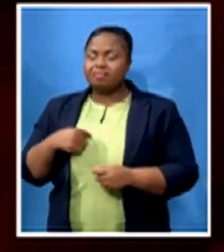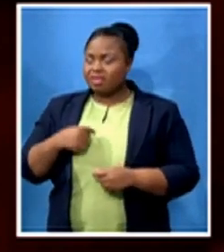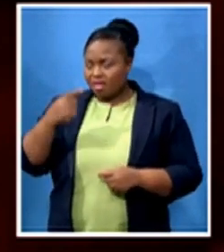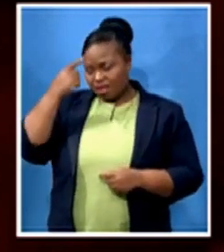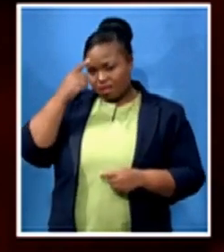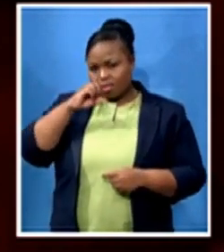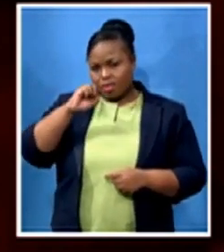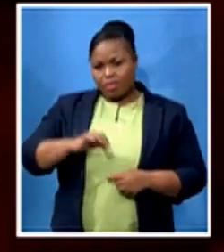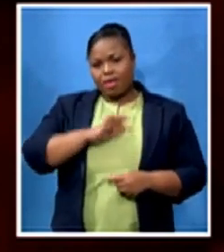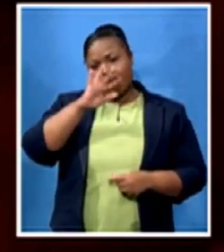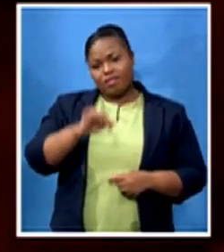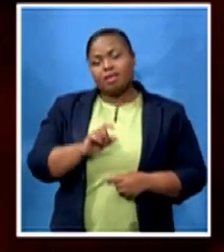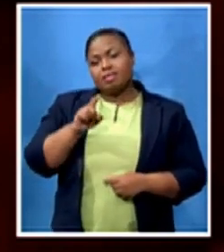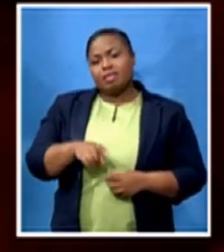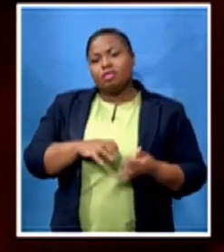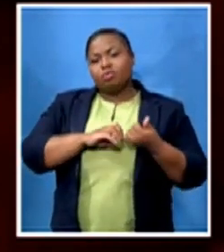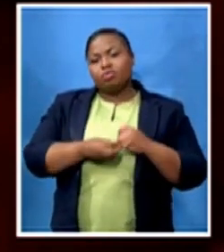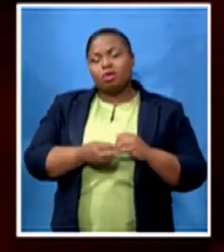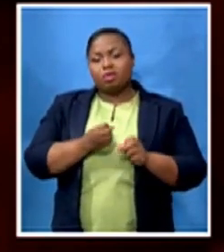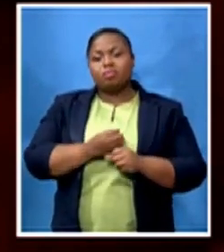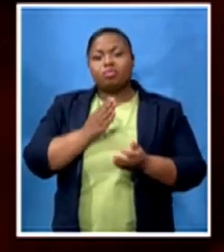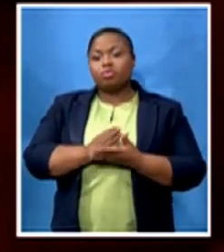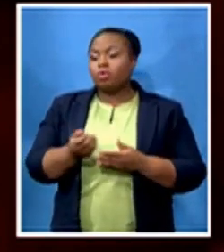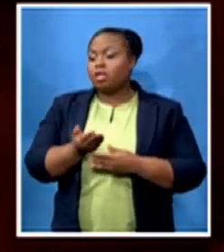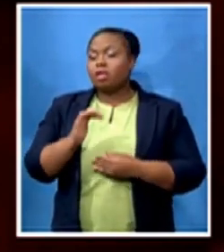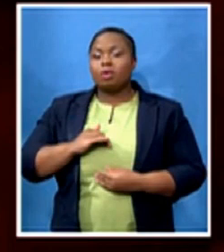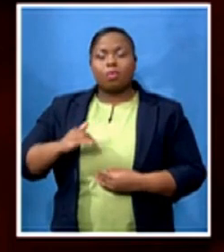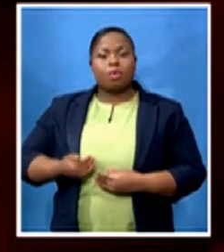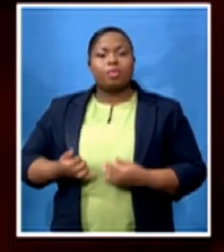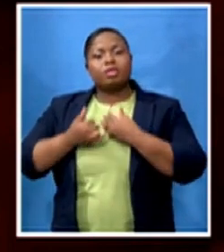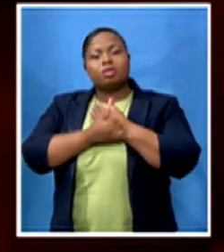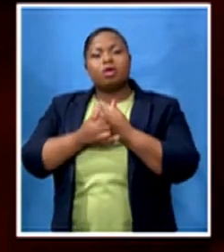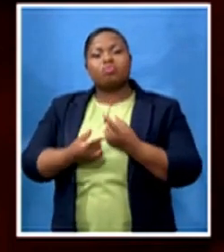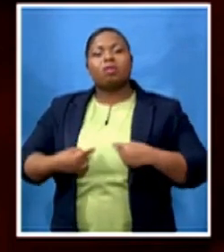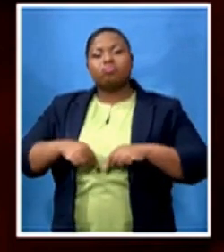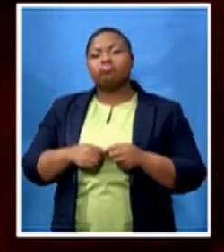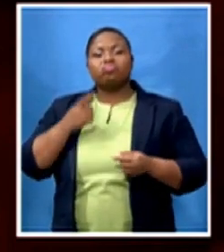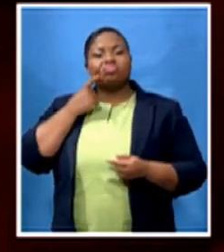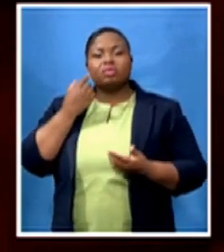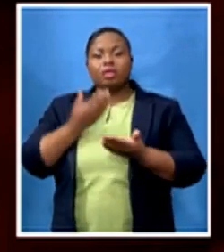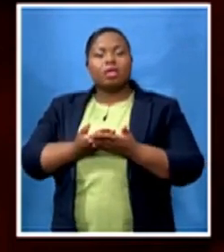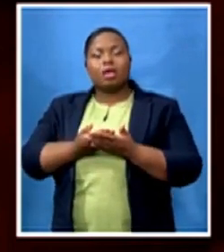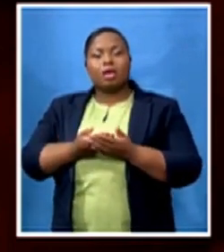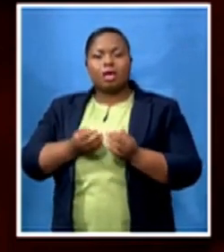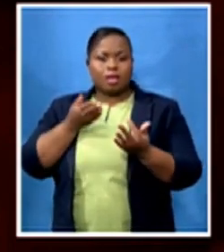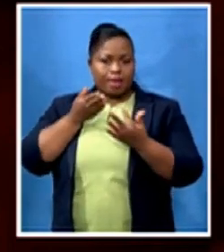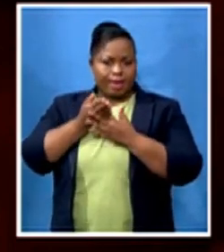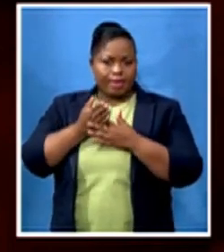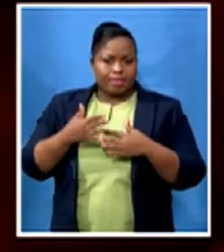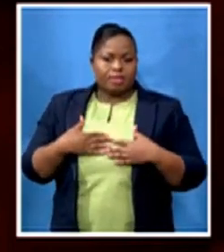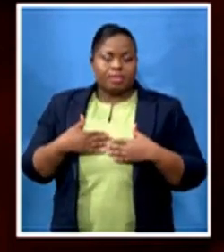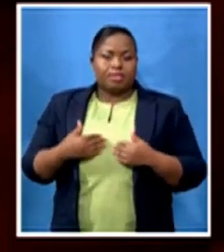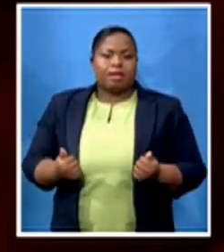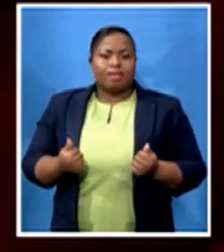of this country are able to access the services on sexual and reproductive health. Yeah. But the challenges that we're still having